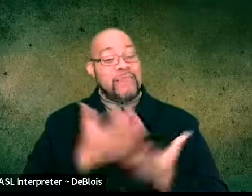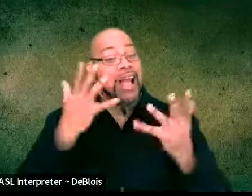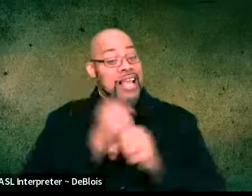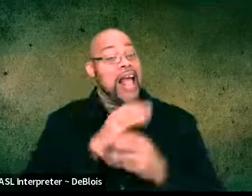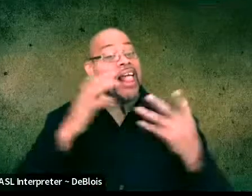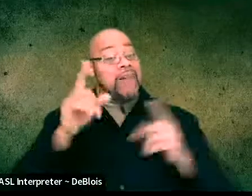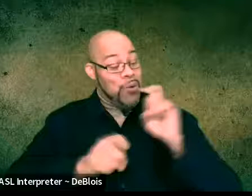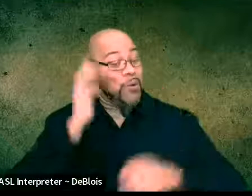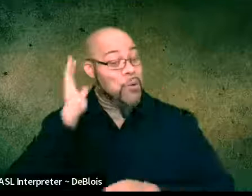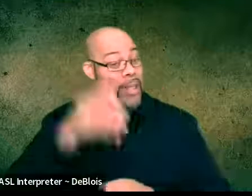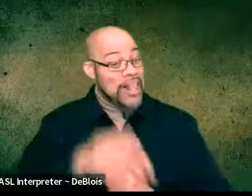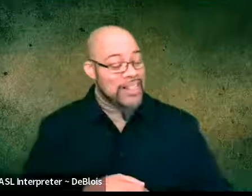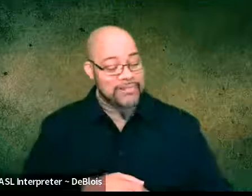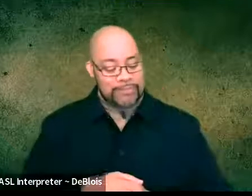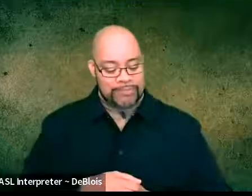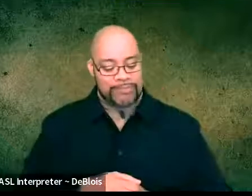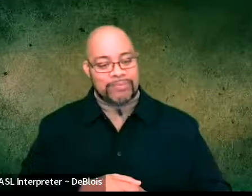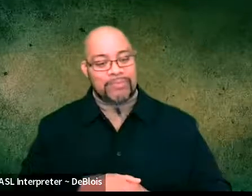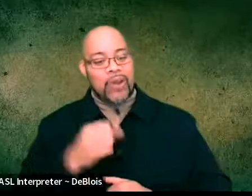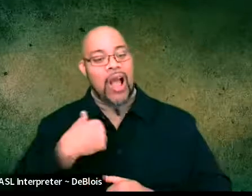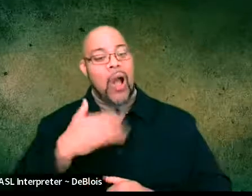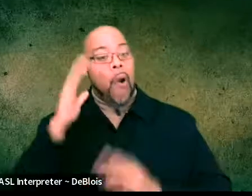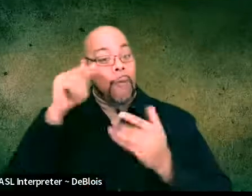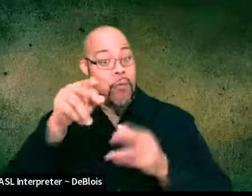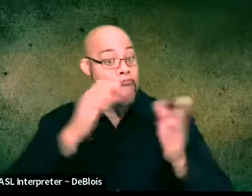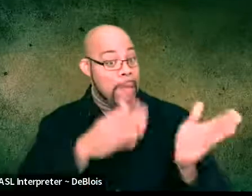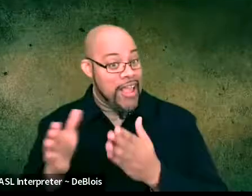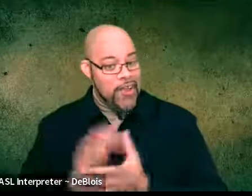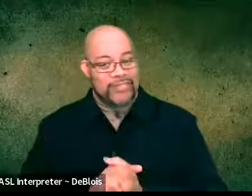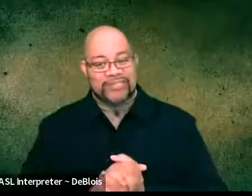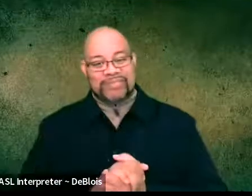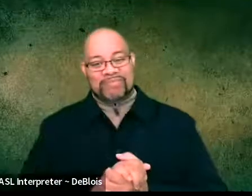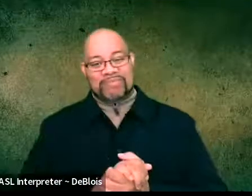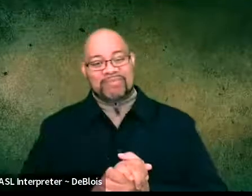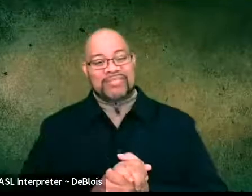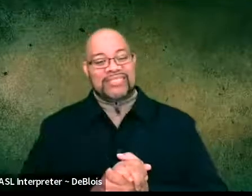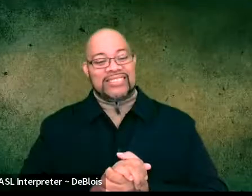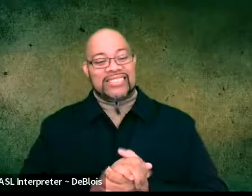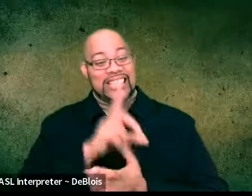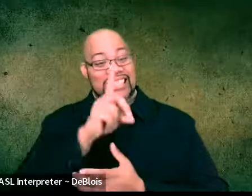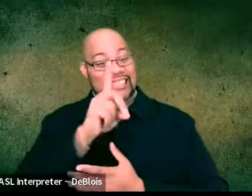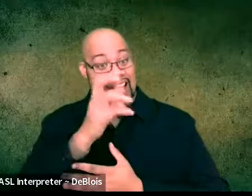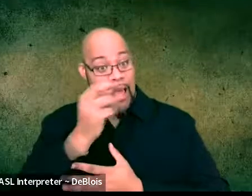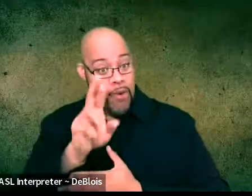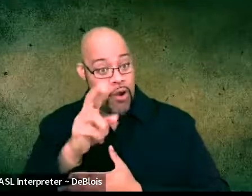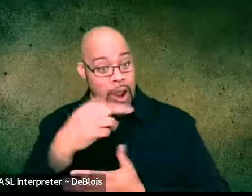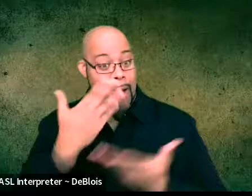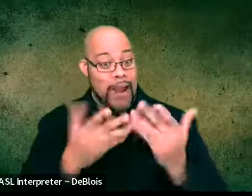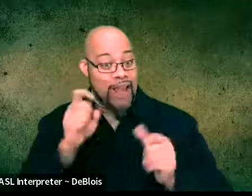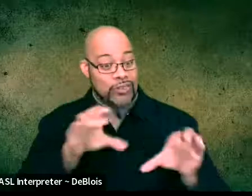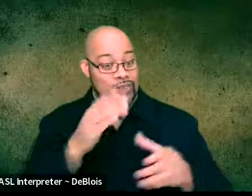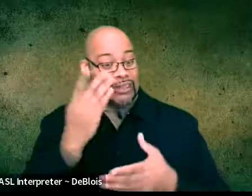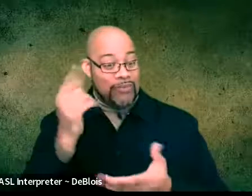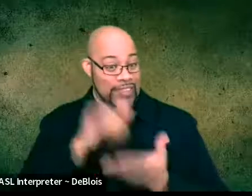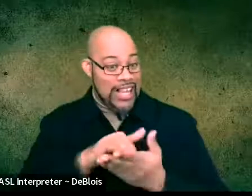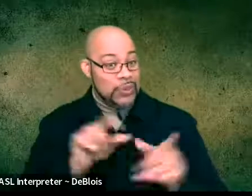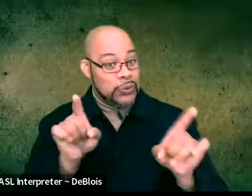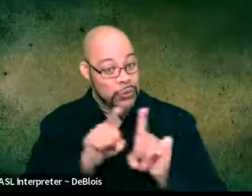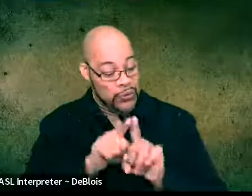questions. So I hope you're prepared. Disclaimer, I'm probably gonna have to do something for that too,